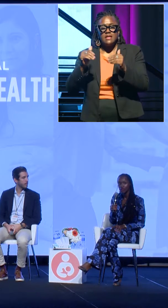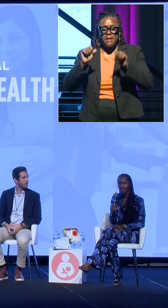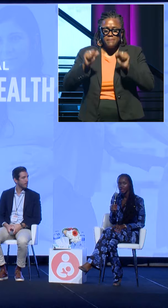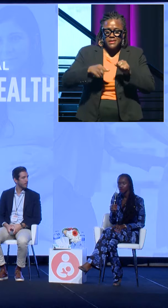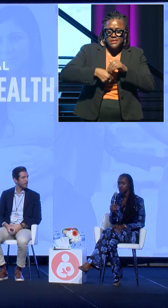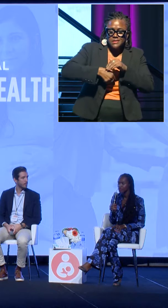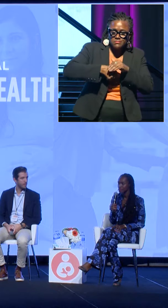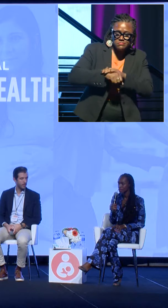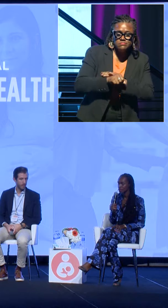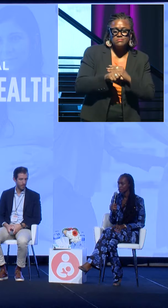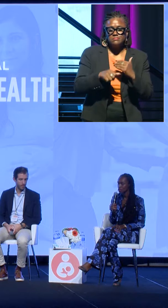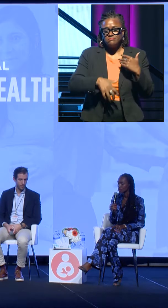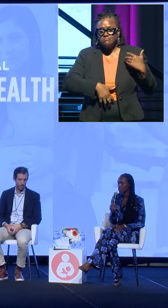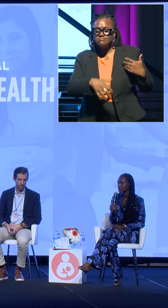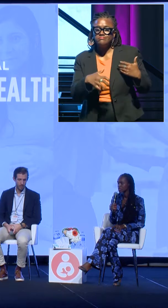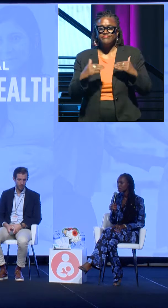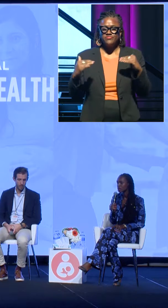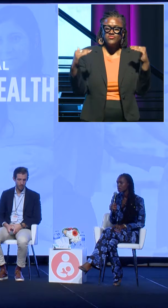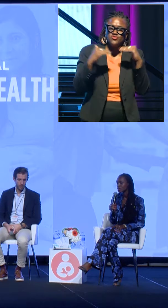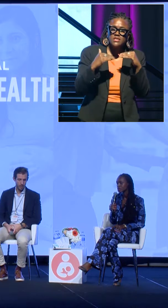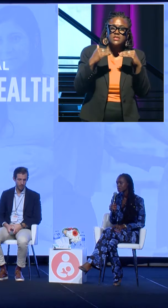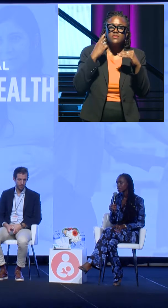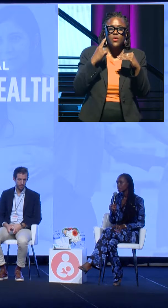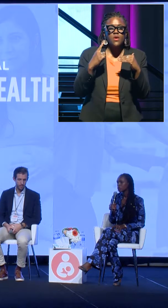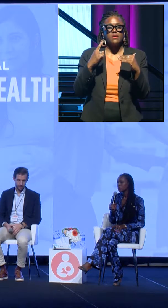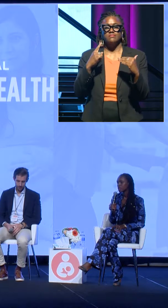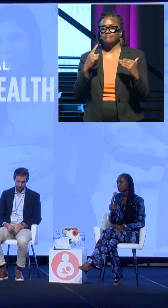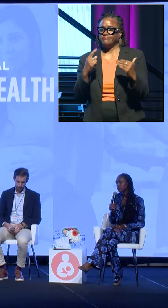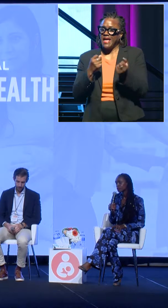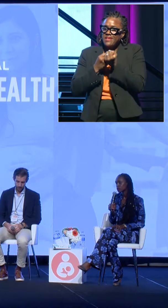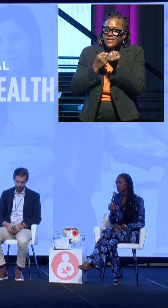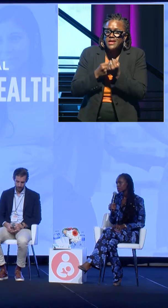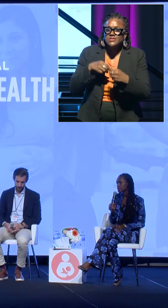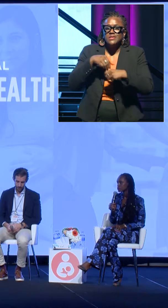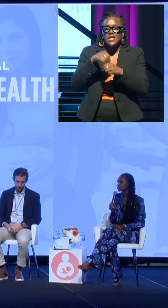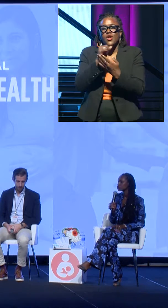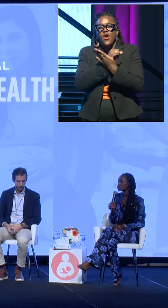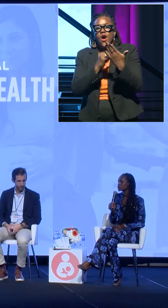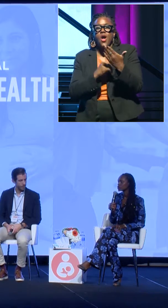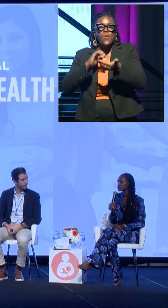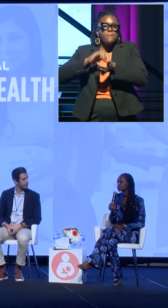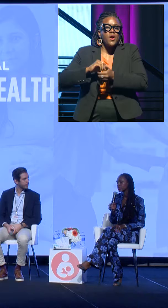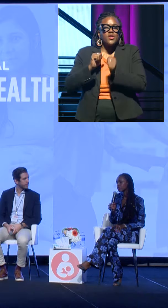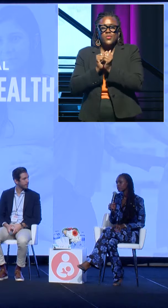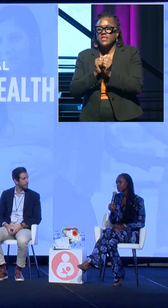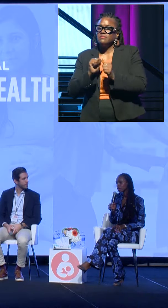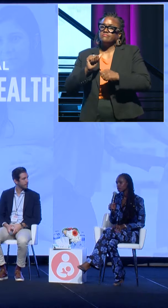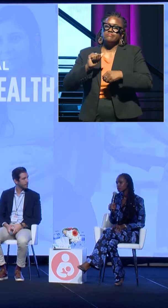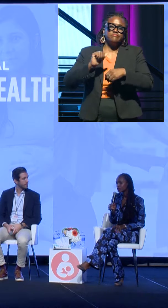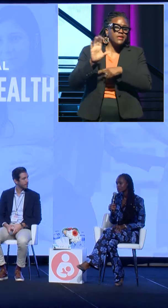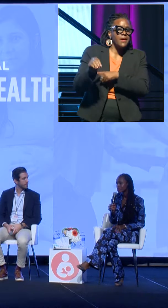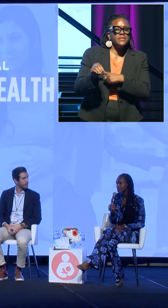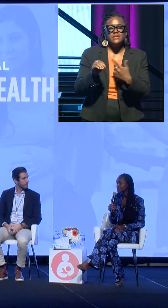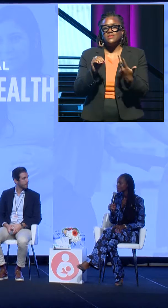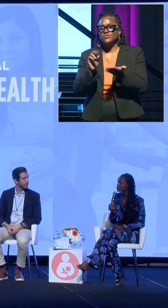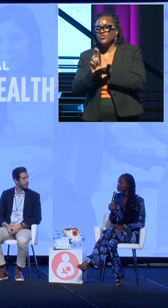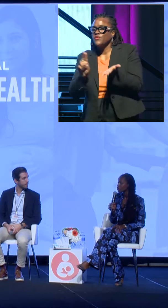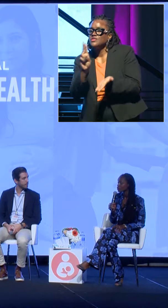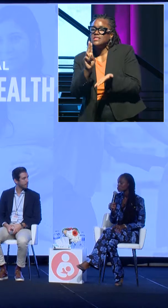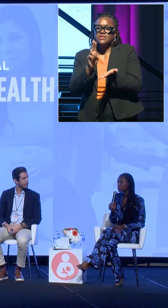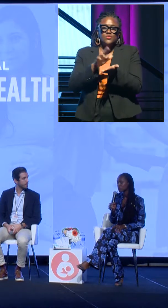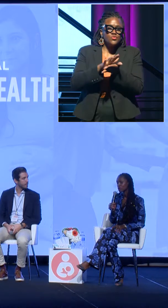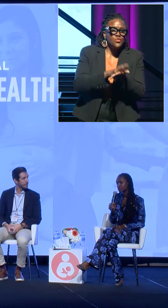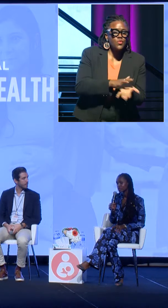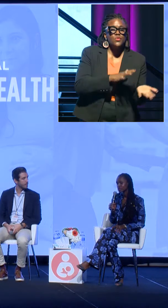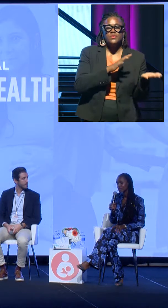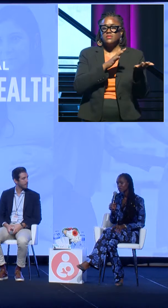birth equity through the lenses of education, advocacy, and the arts, we partner with institutions, including universities. Carol's Daughter